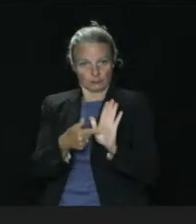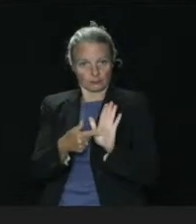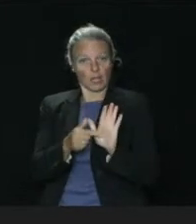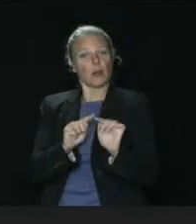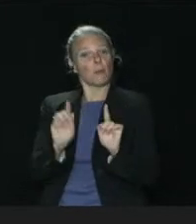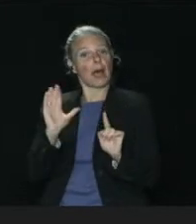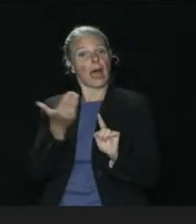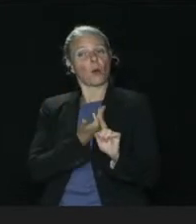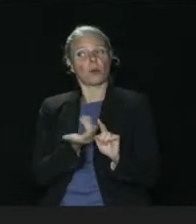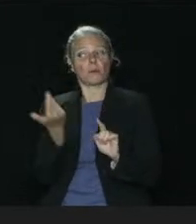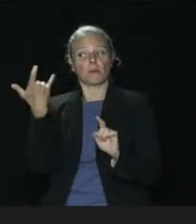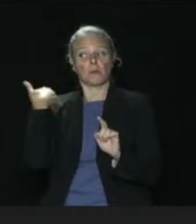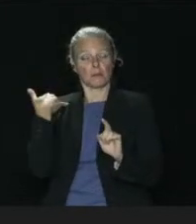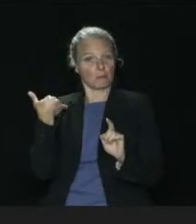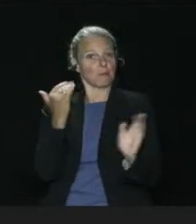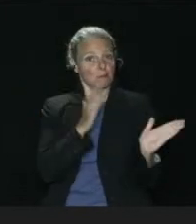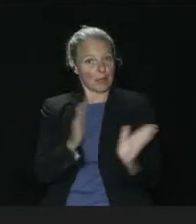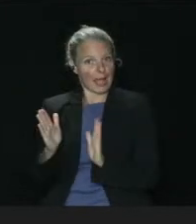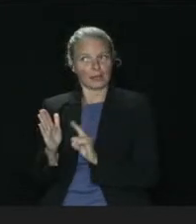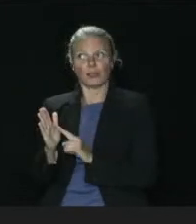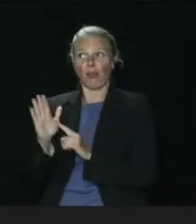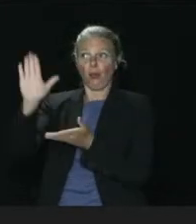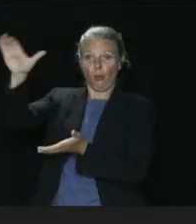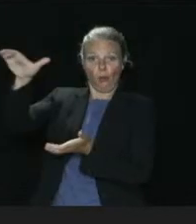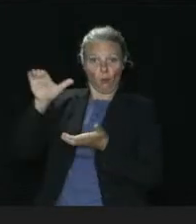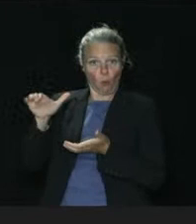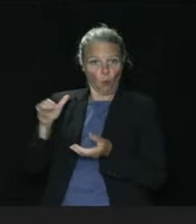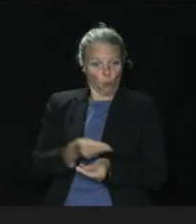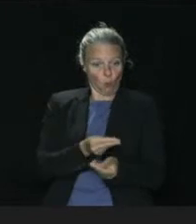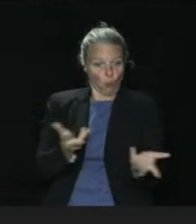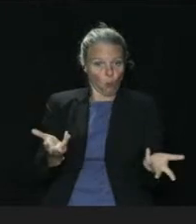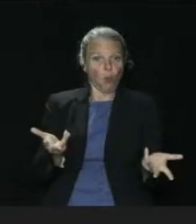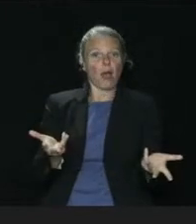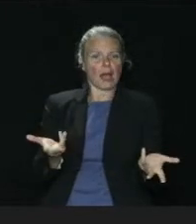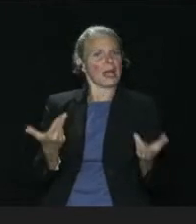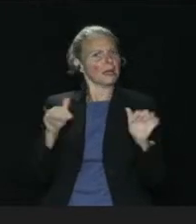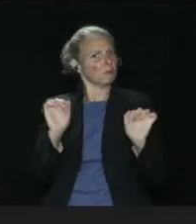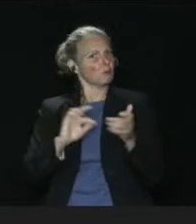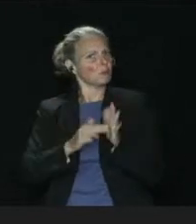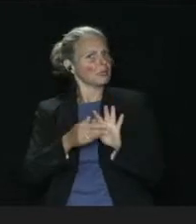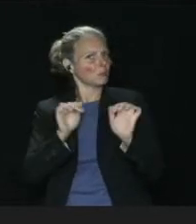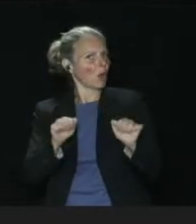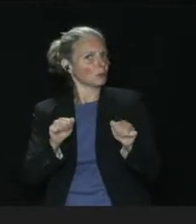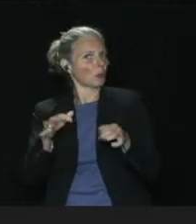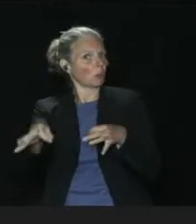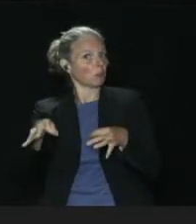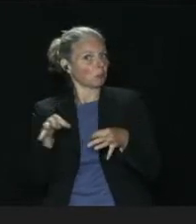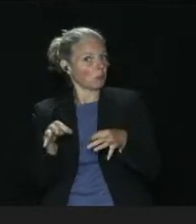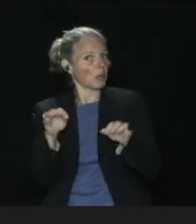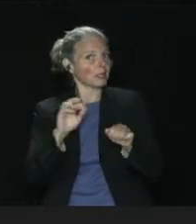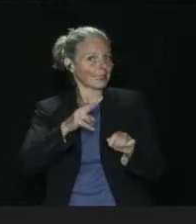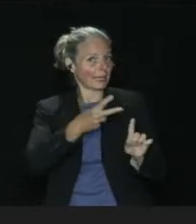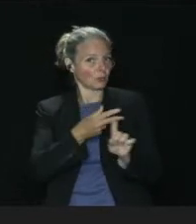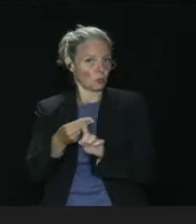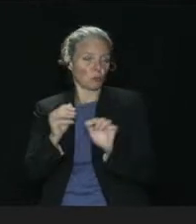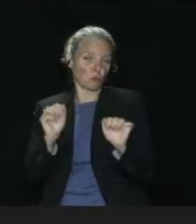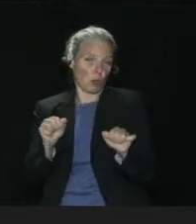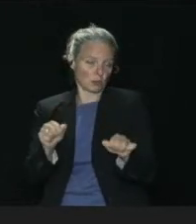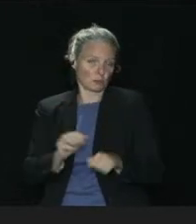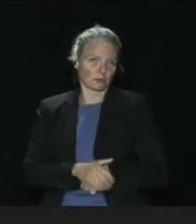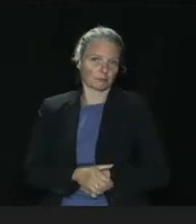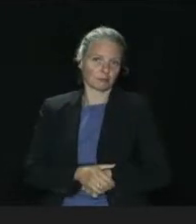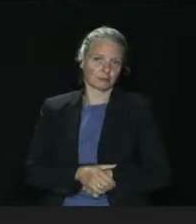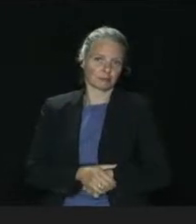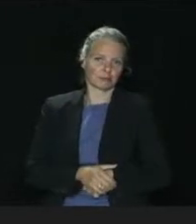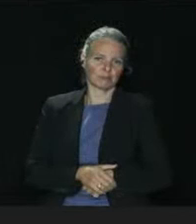initially planned for, then it's possible that you could get 2 doses earlier. The other thing, and why I say go